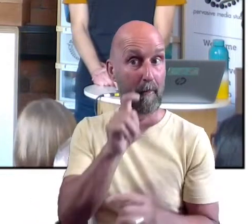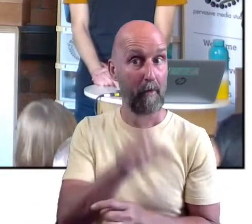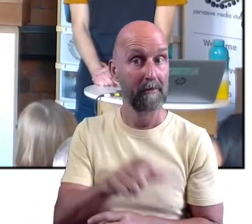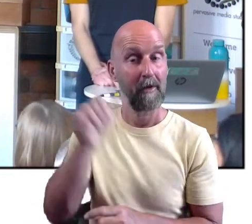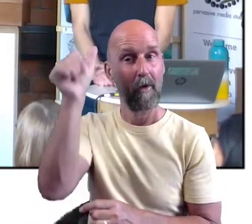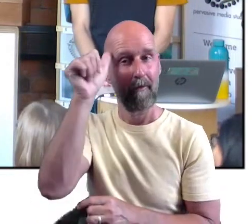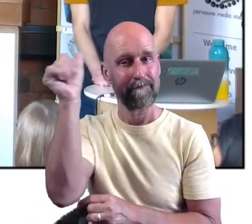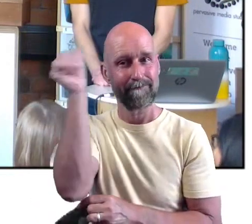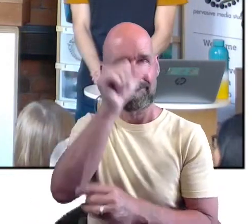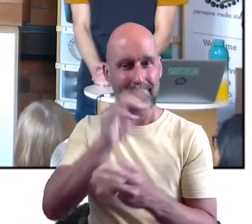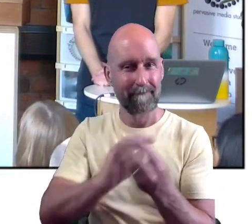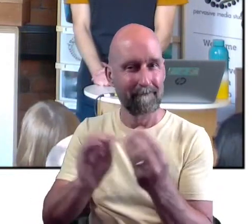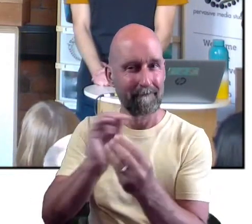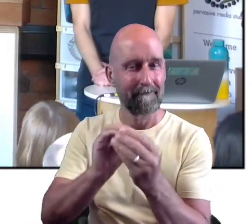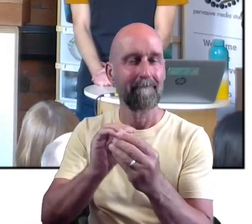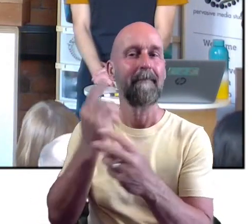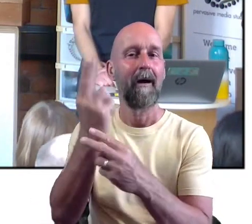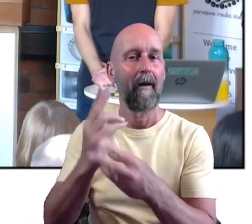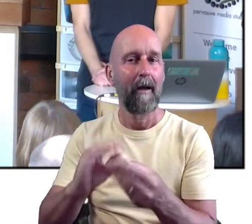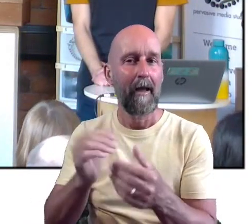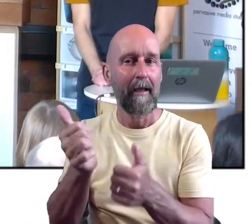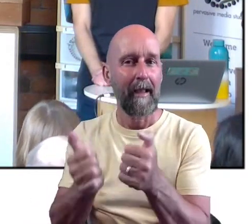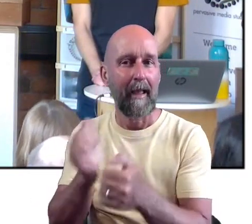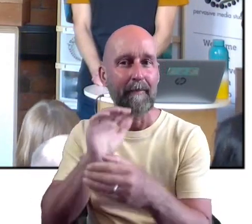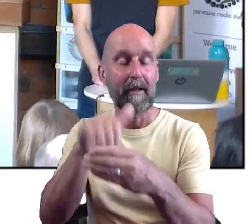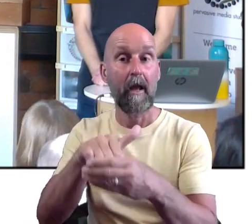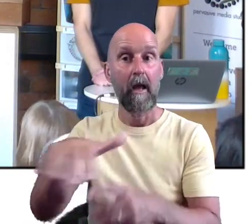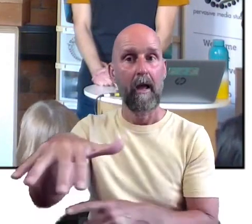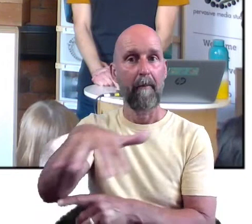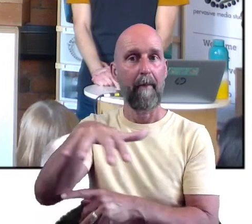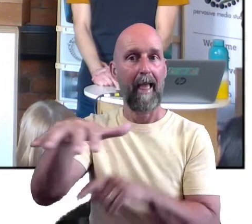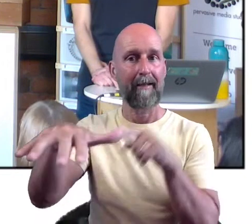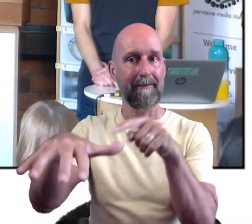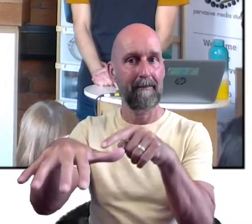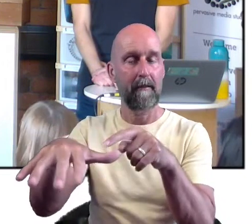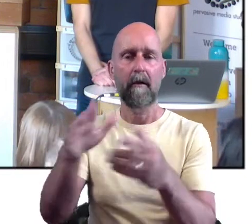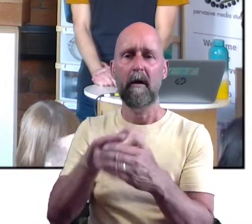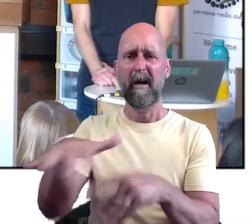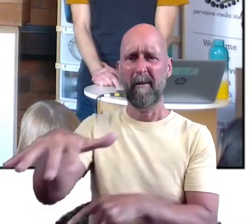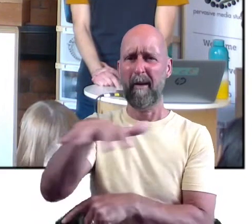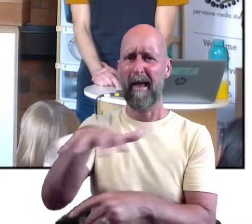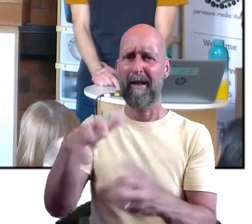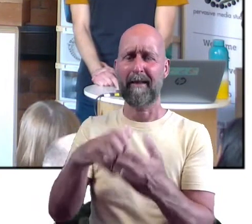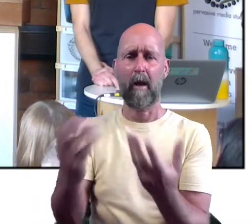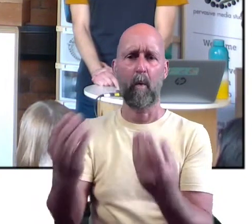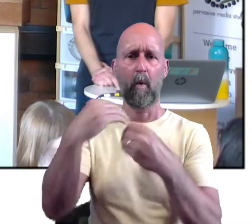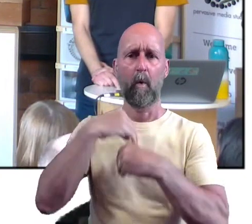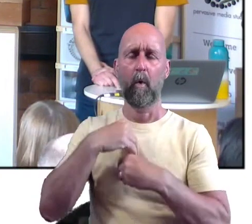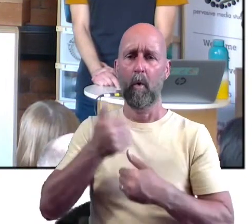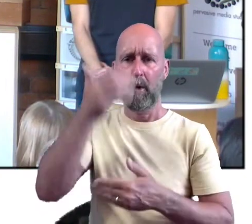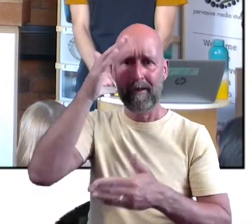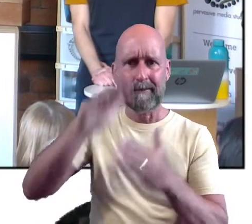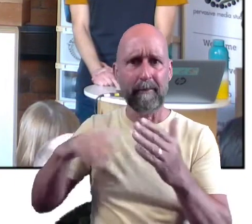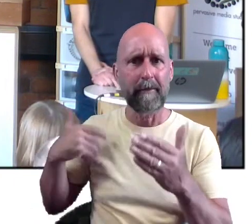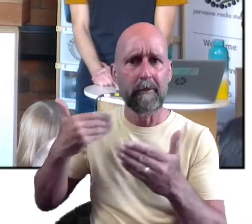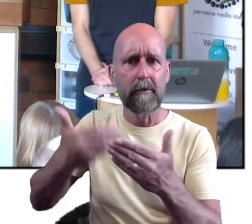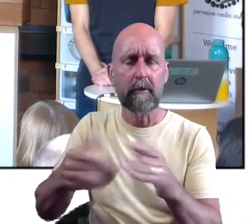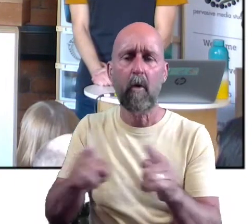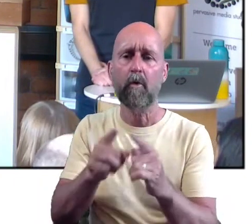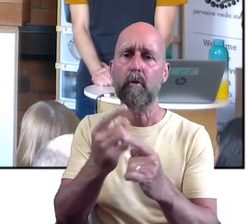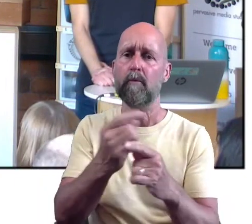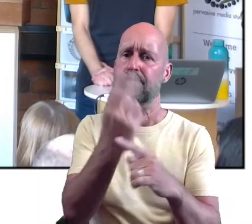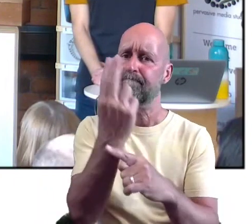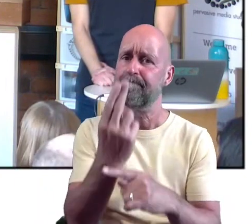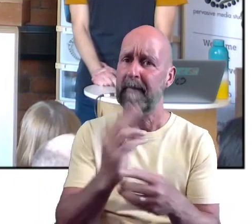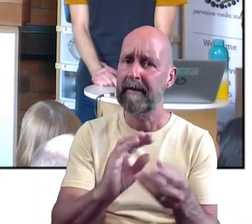talking today about designing games that engage with place, about what that means for the play experience, and about how different design techniques can influence